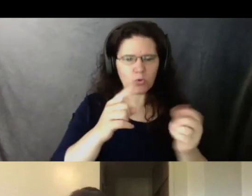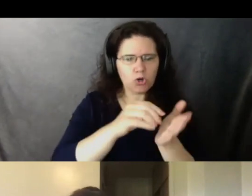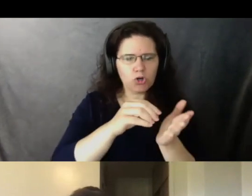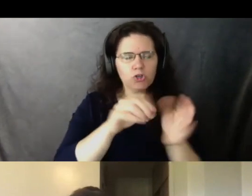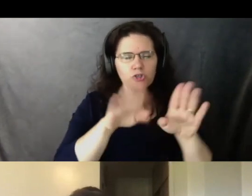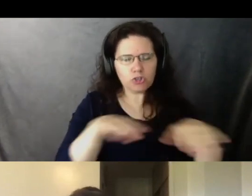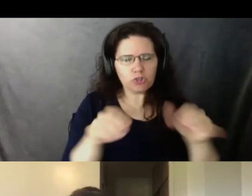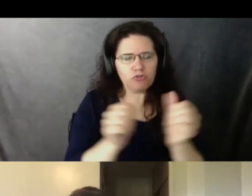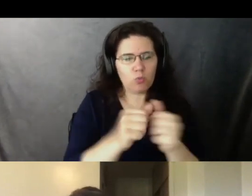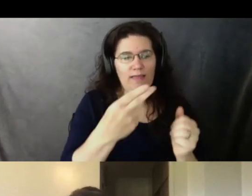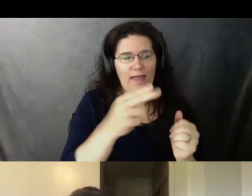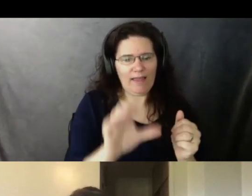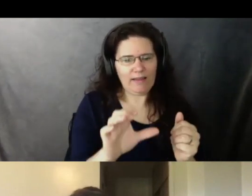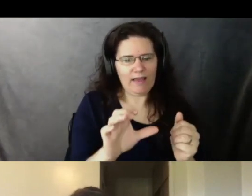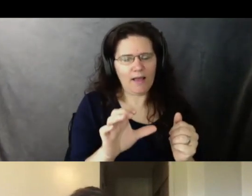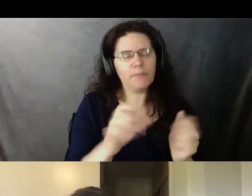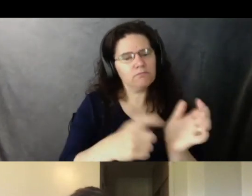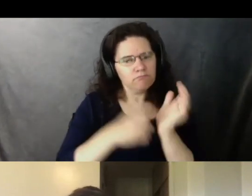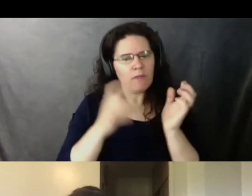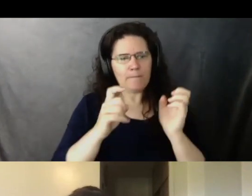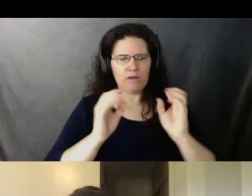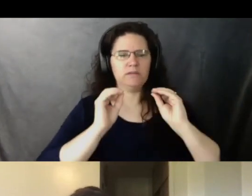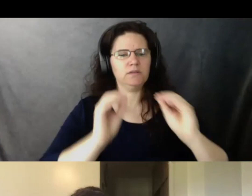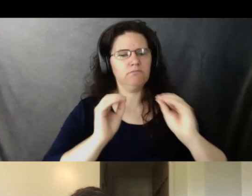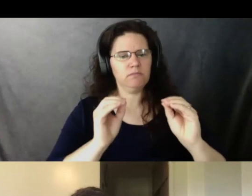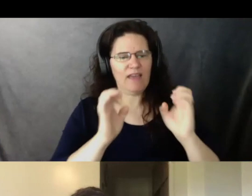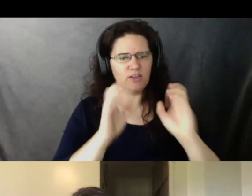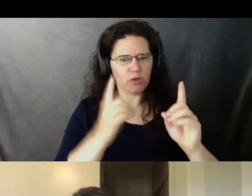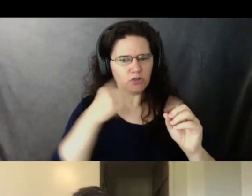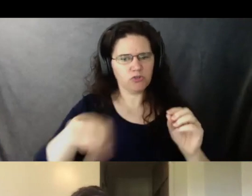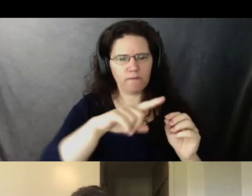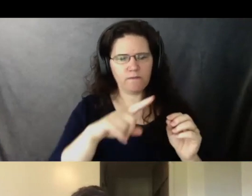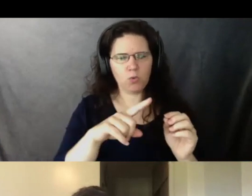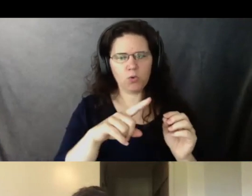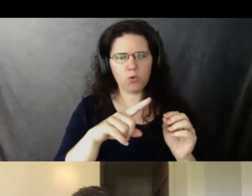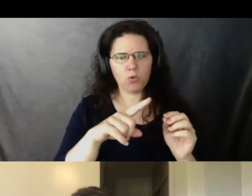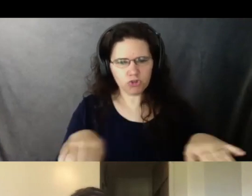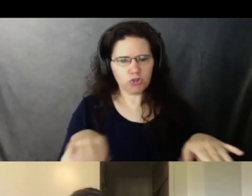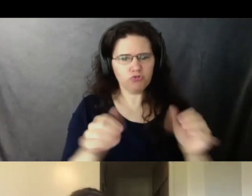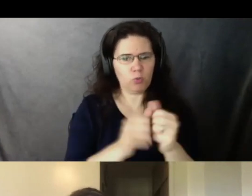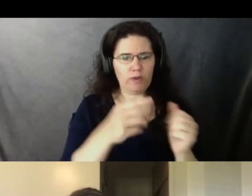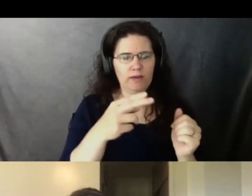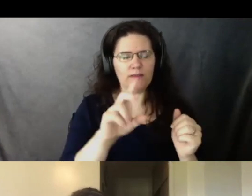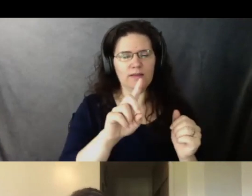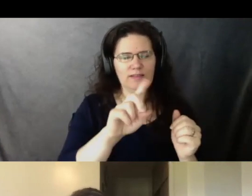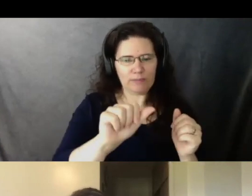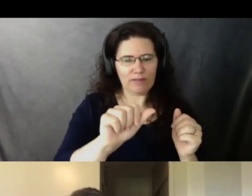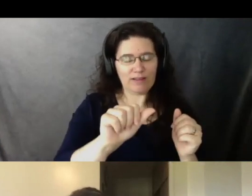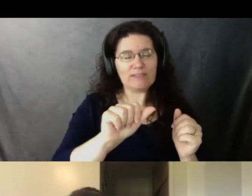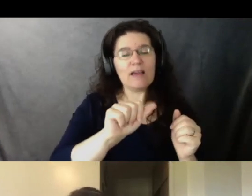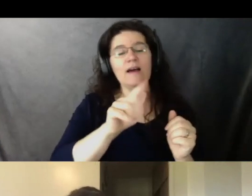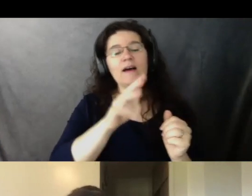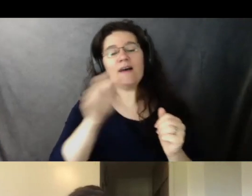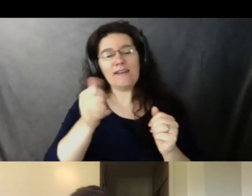with physical disabilities. And in 1990, it was renamed the Individuals with Disabilities